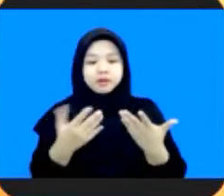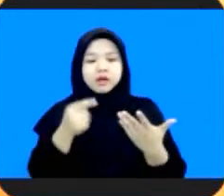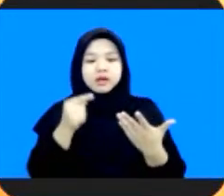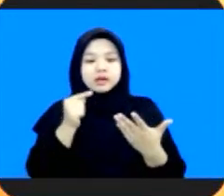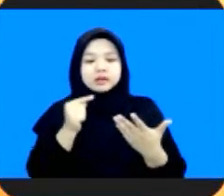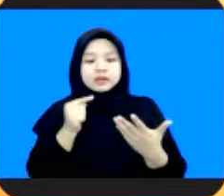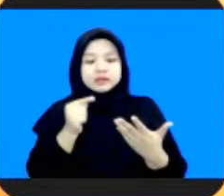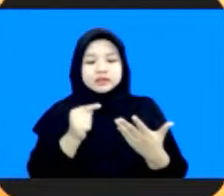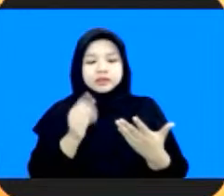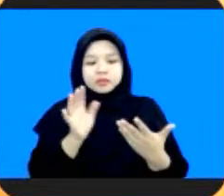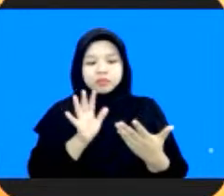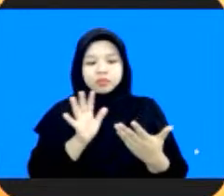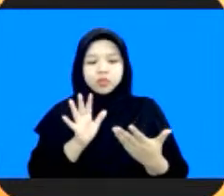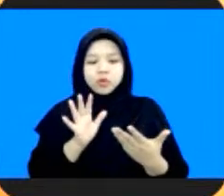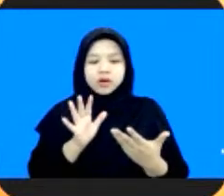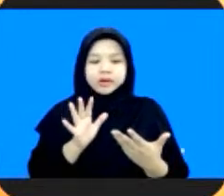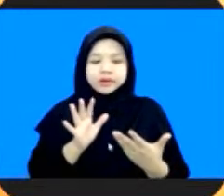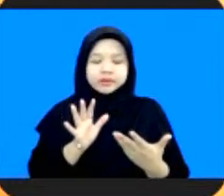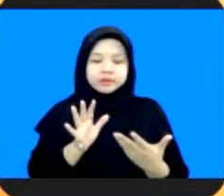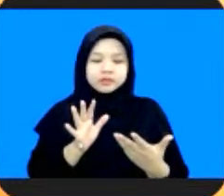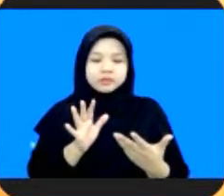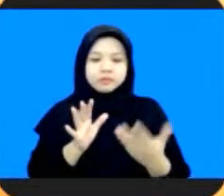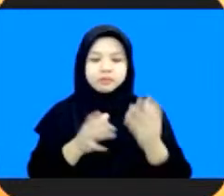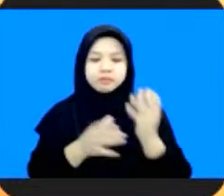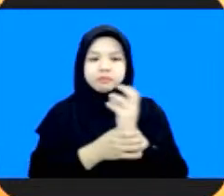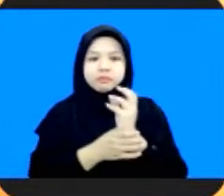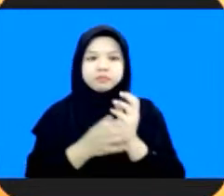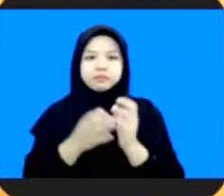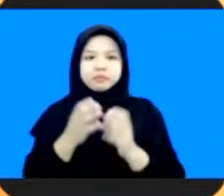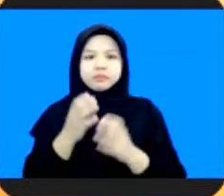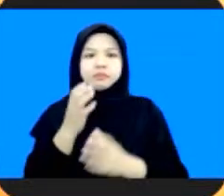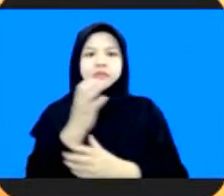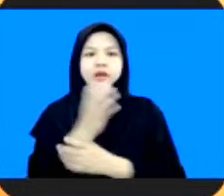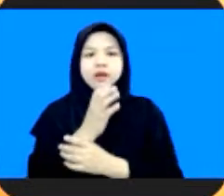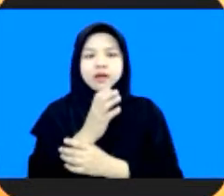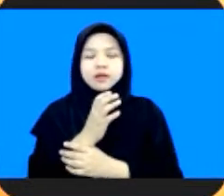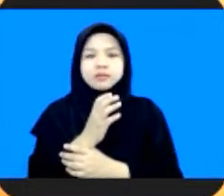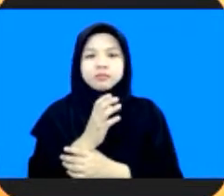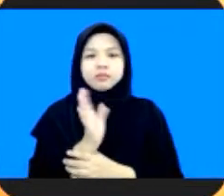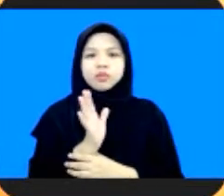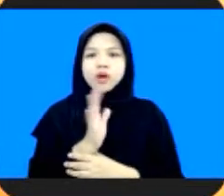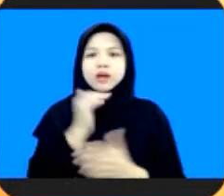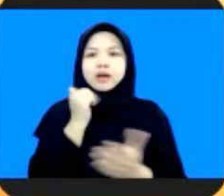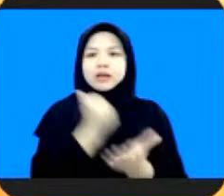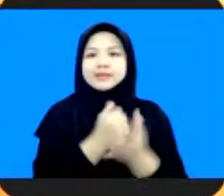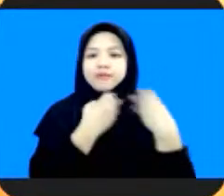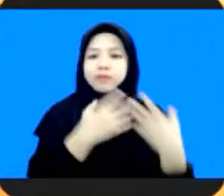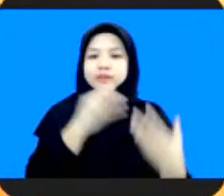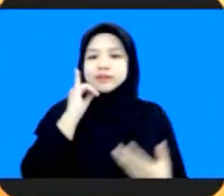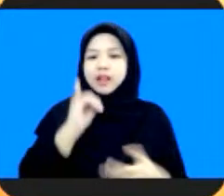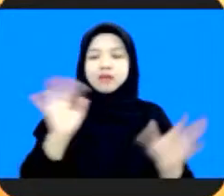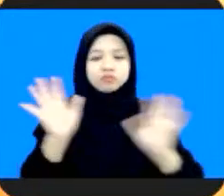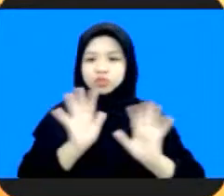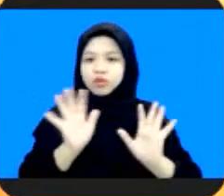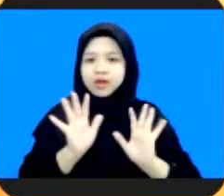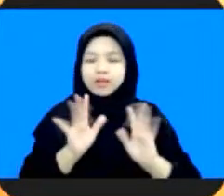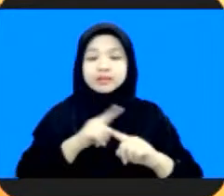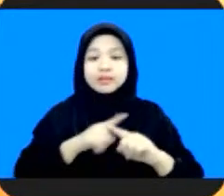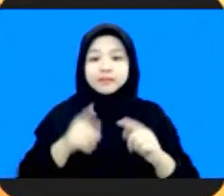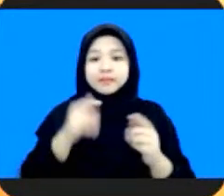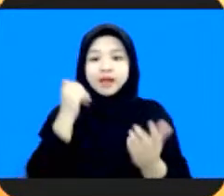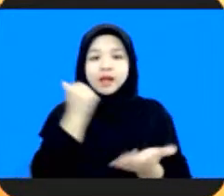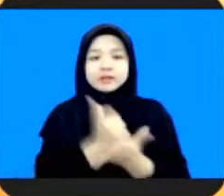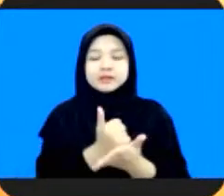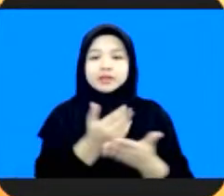the harm does not come from the falsity of information. The harm comes from the context of the information. It really doesn't